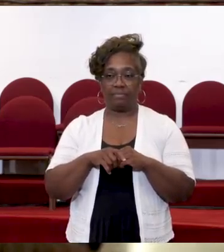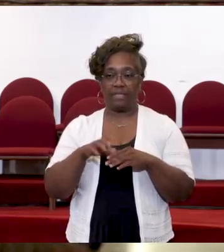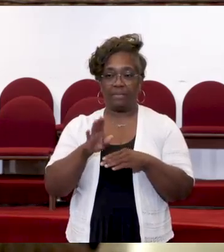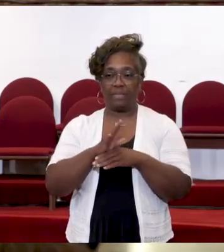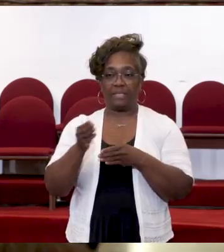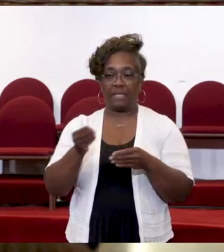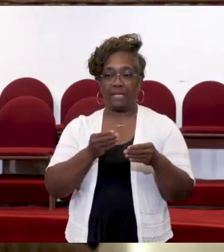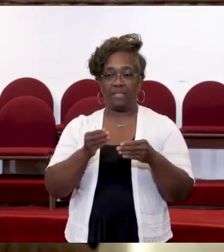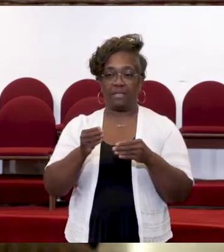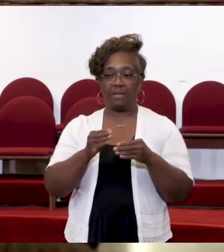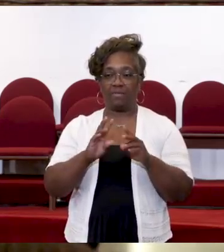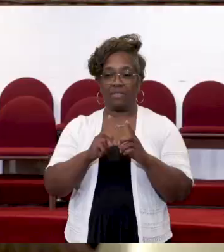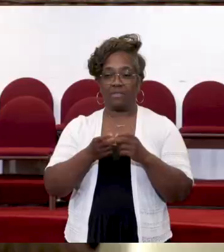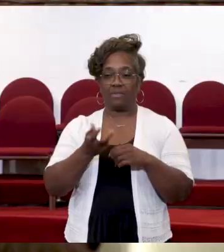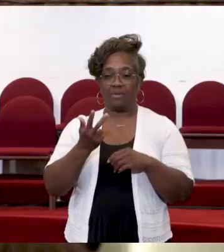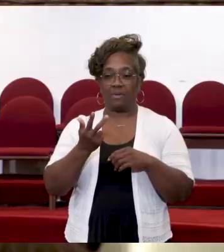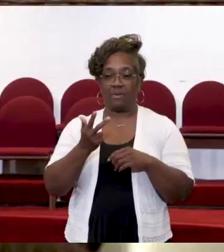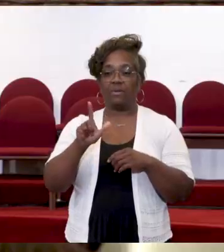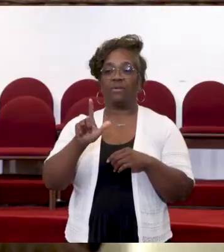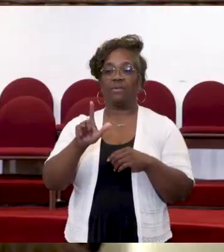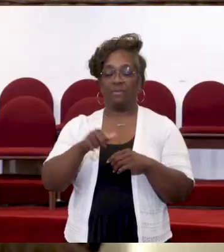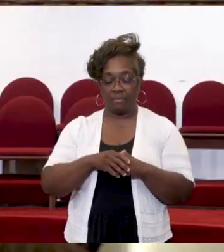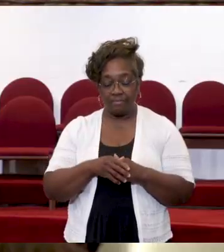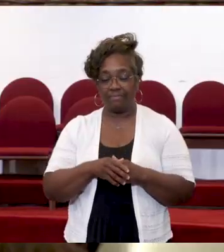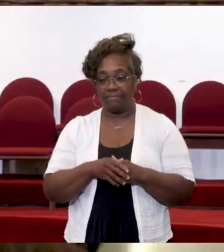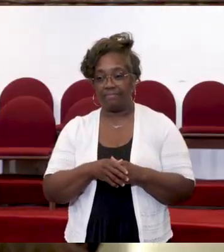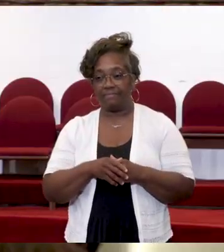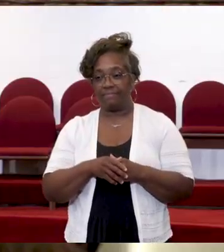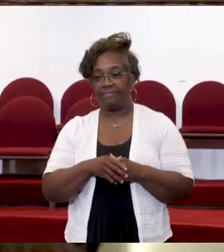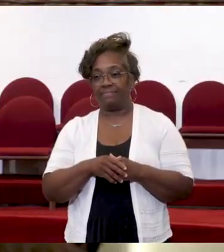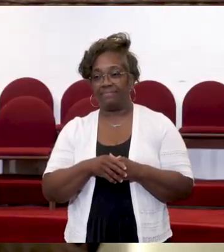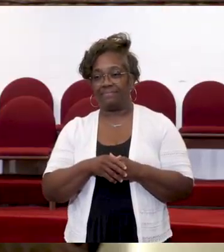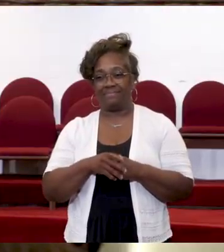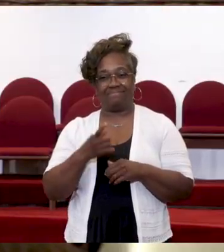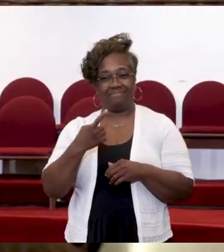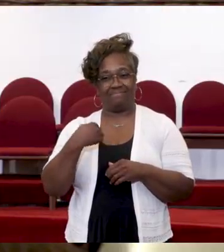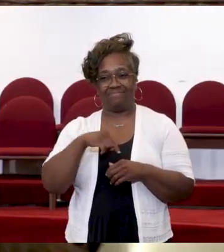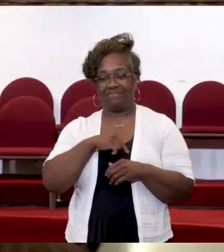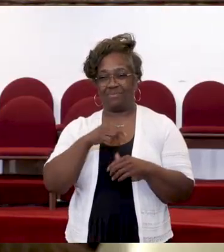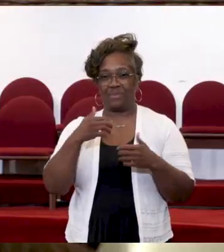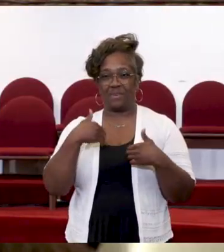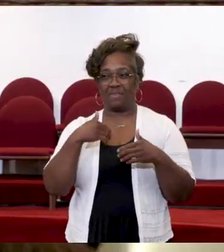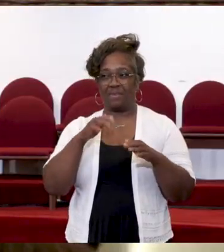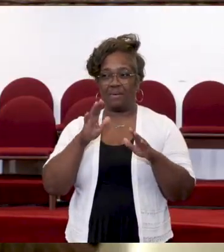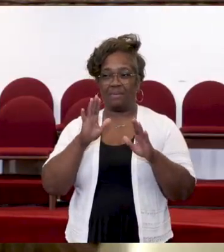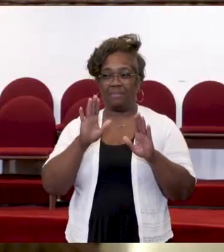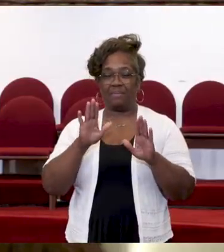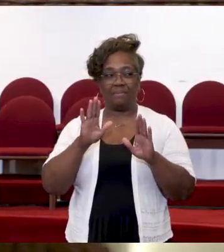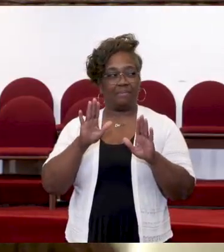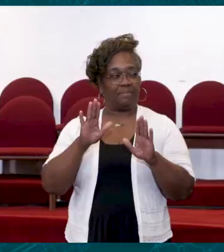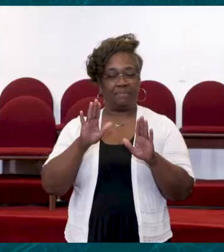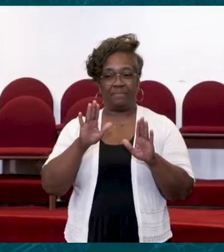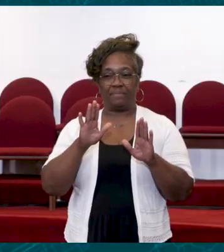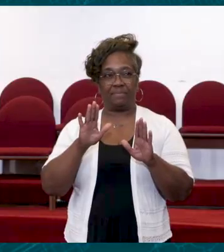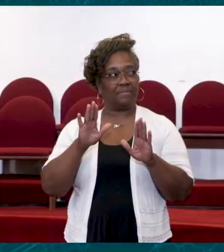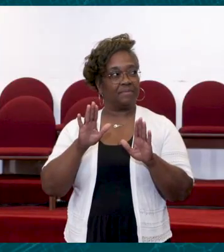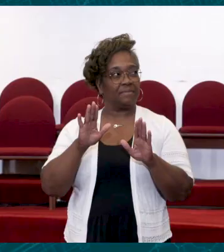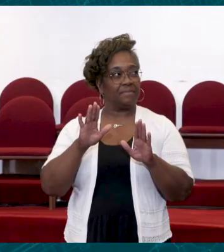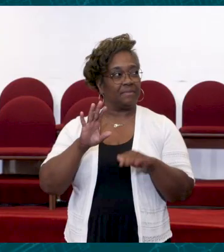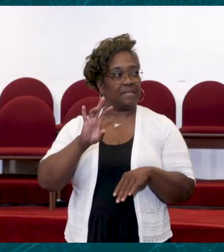3. We have amazing neighborhood police officers in our district. We have the 7th